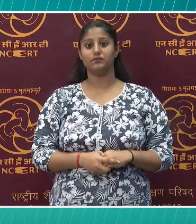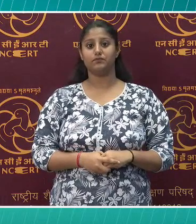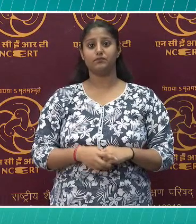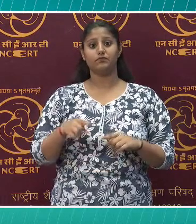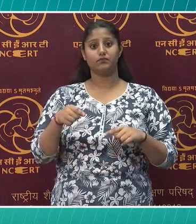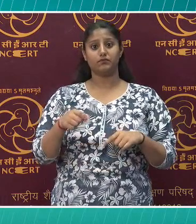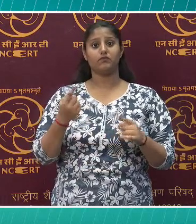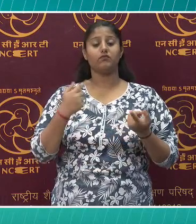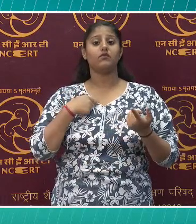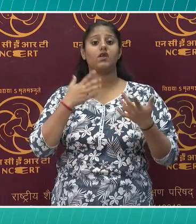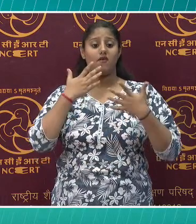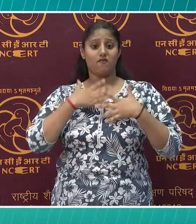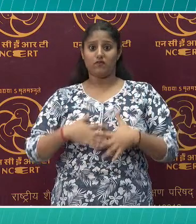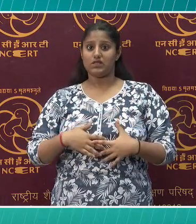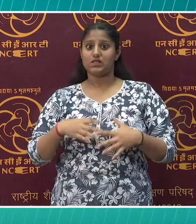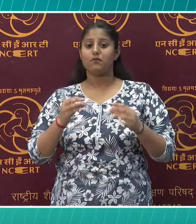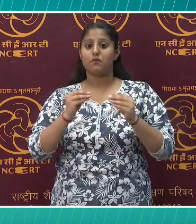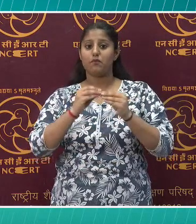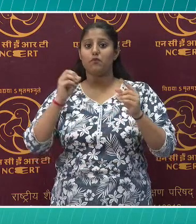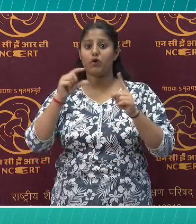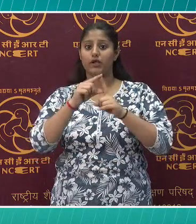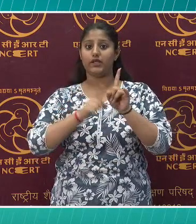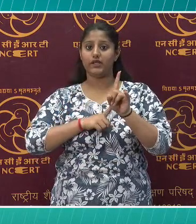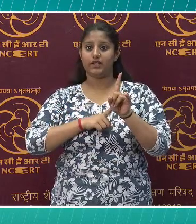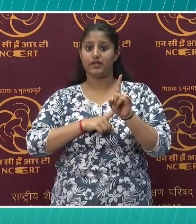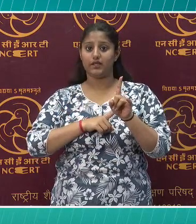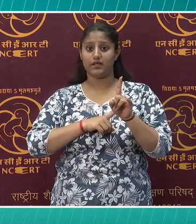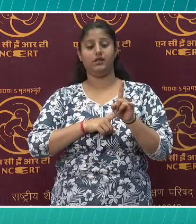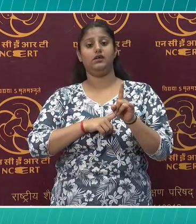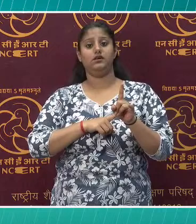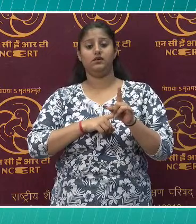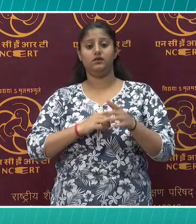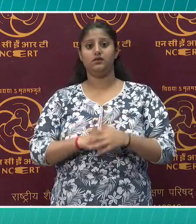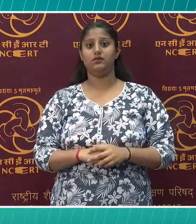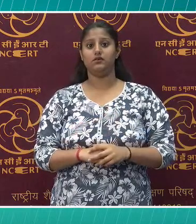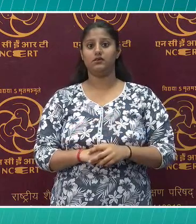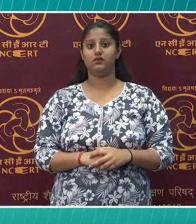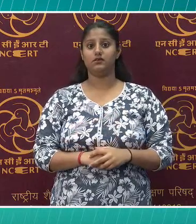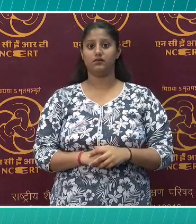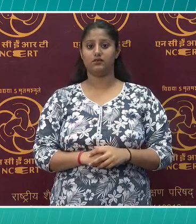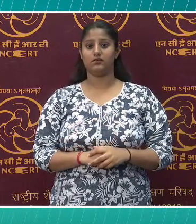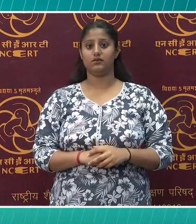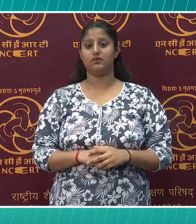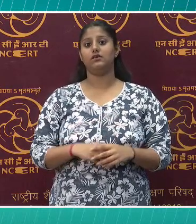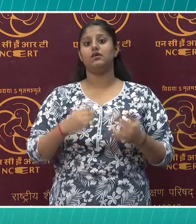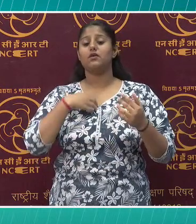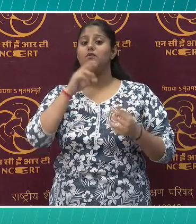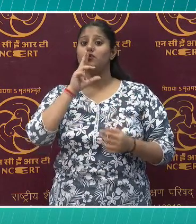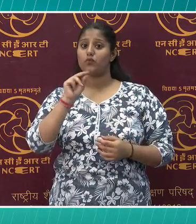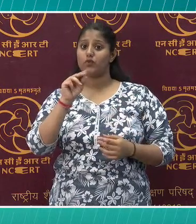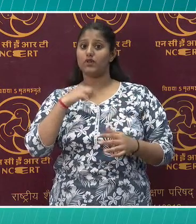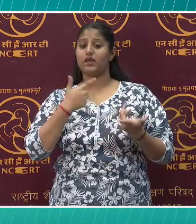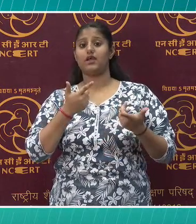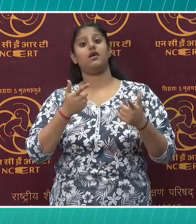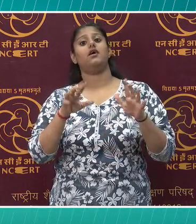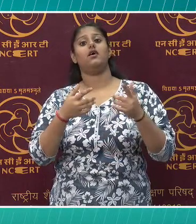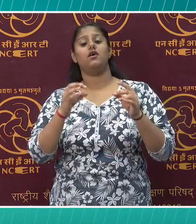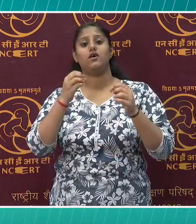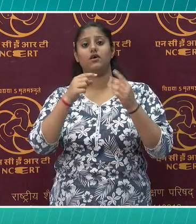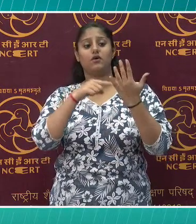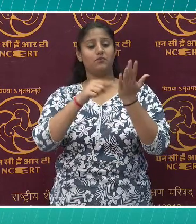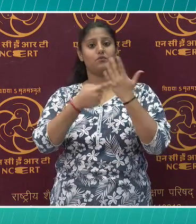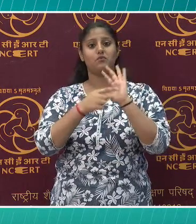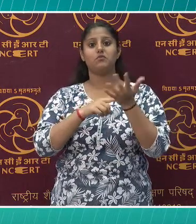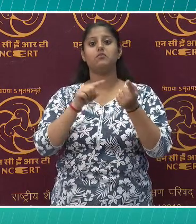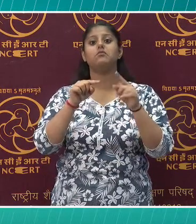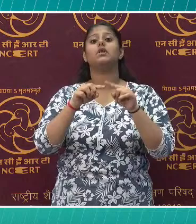Where the physical body is the universe, speech or song is the essence of all sounds. ornamentation is like the moon